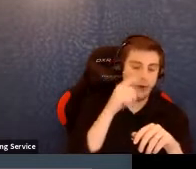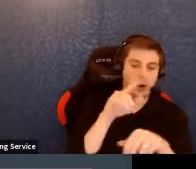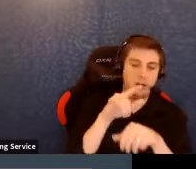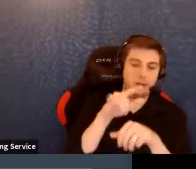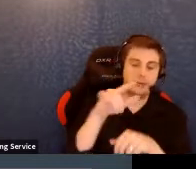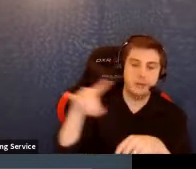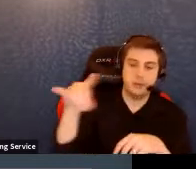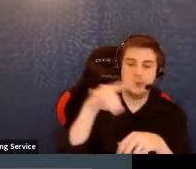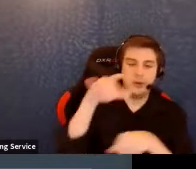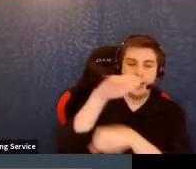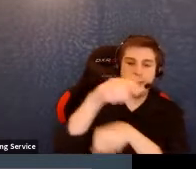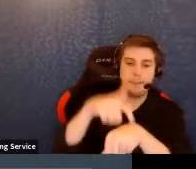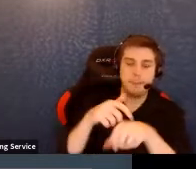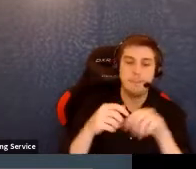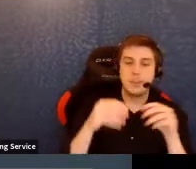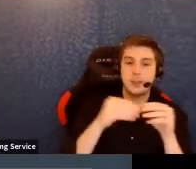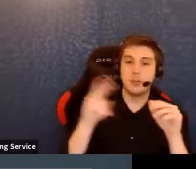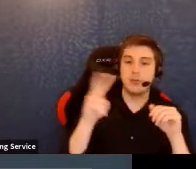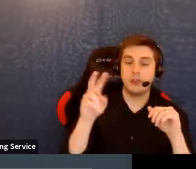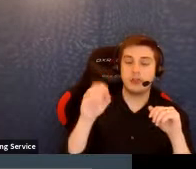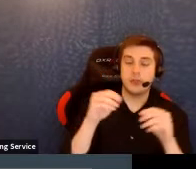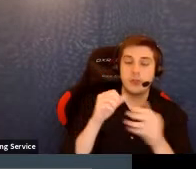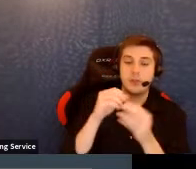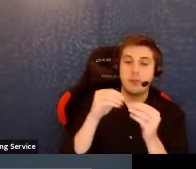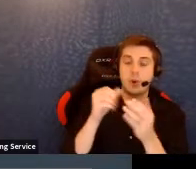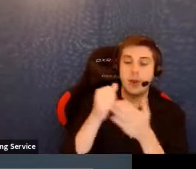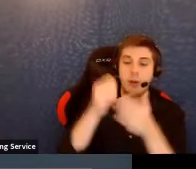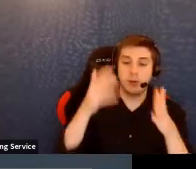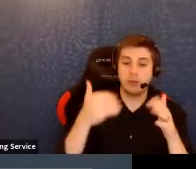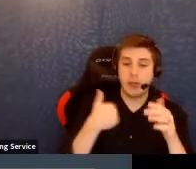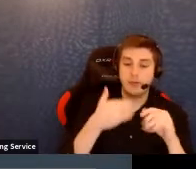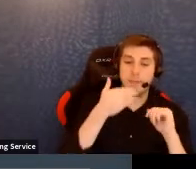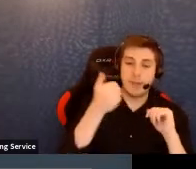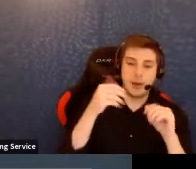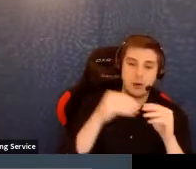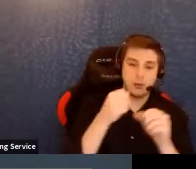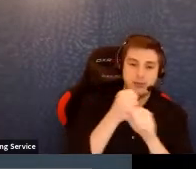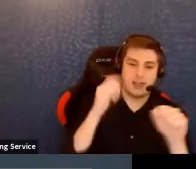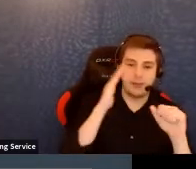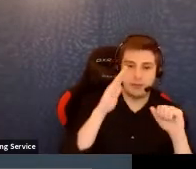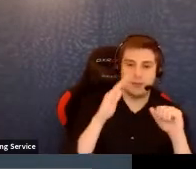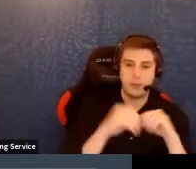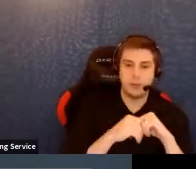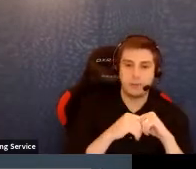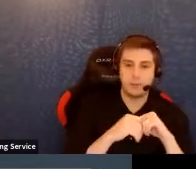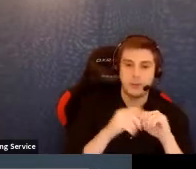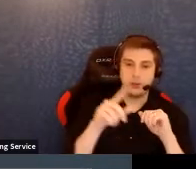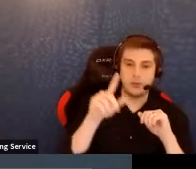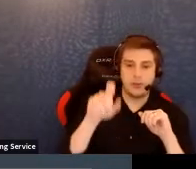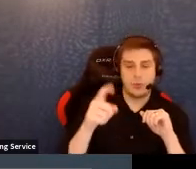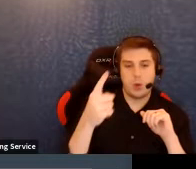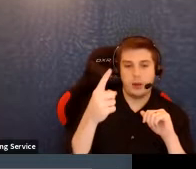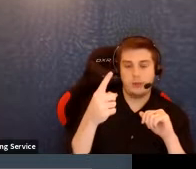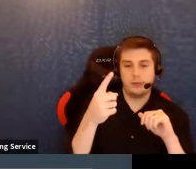Obviously, the more visual observers, the more helpers you have, the better and safer you're likely to be, but you'll always need at least one.